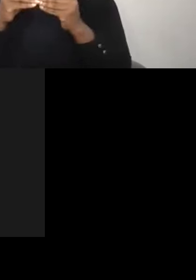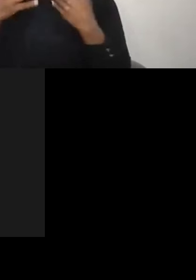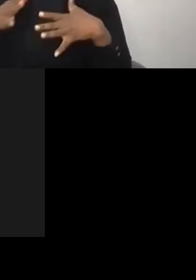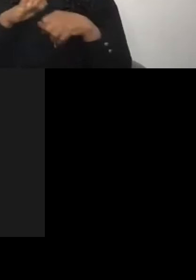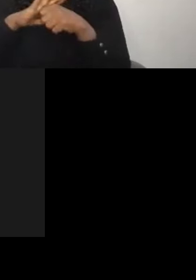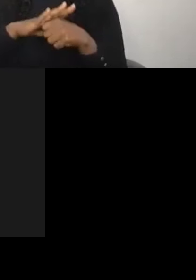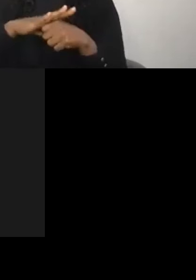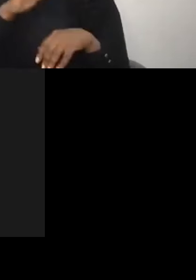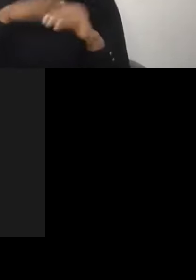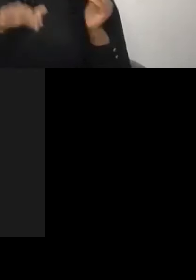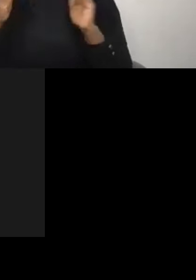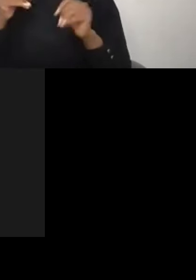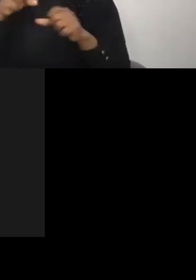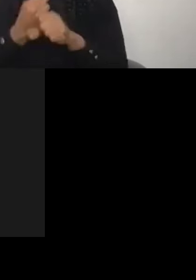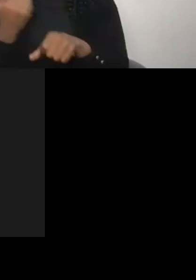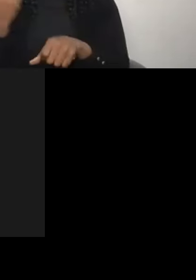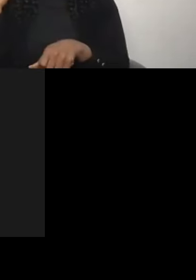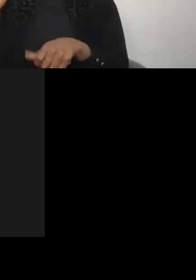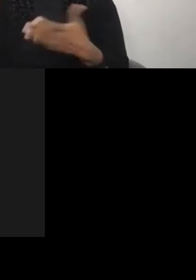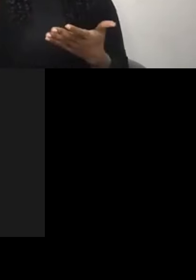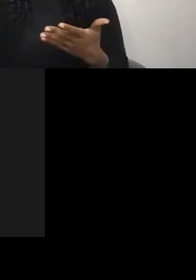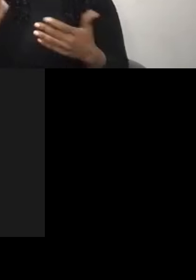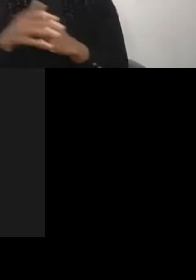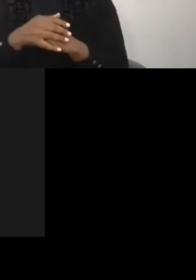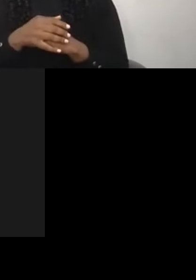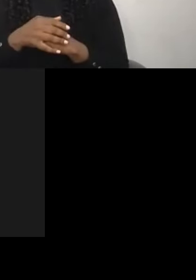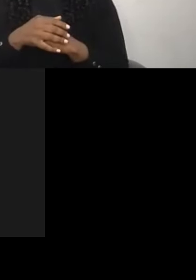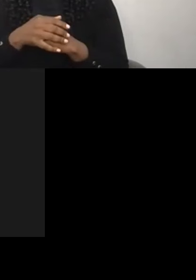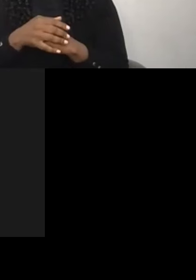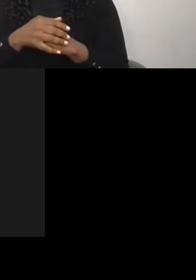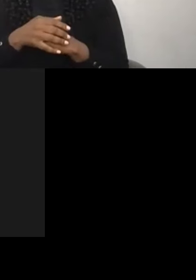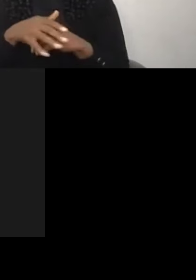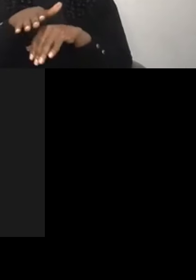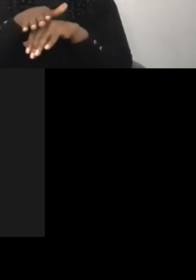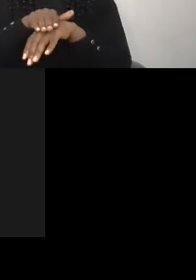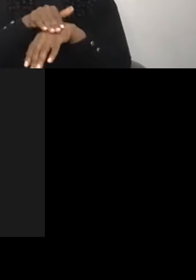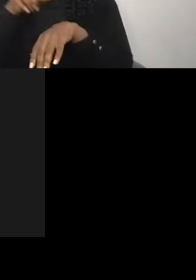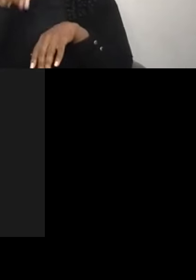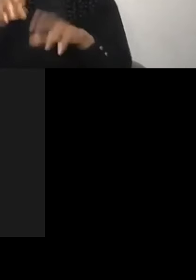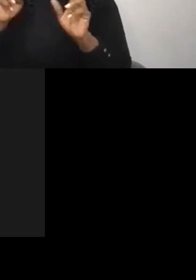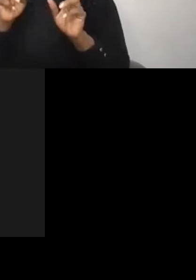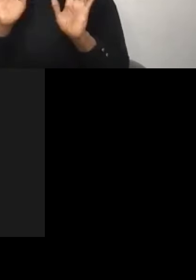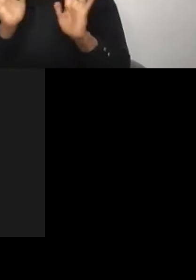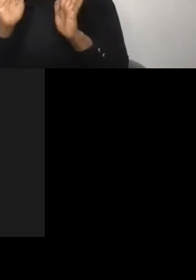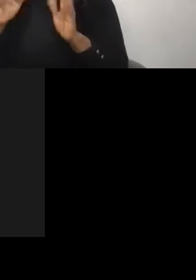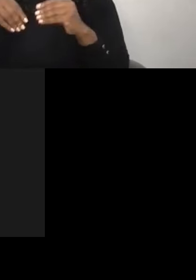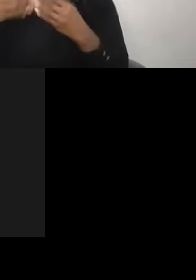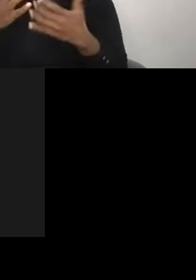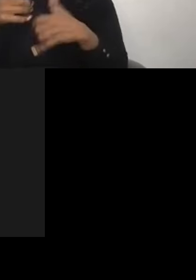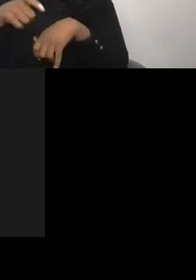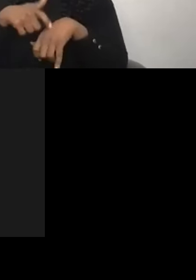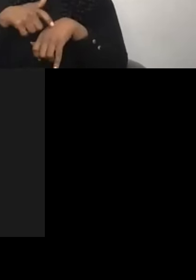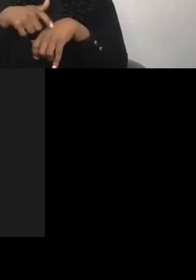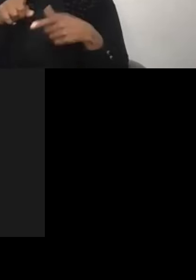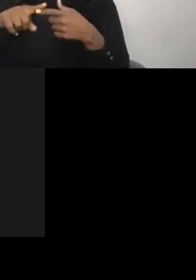than they were even 10 years ago. And to, you know, slow things down to some extent, to give them time